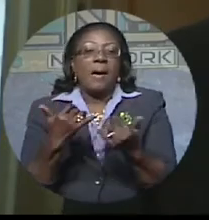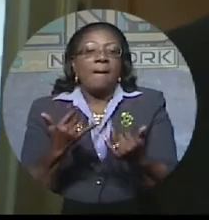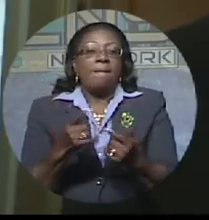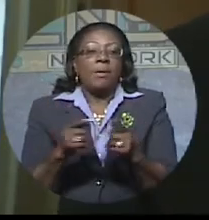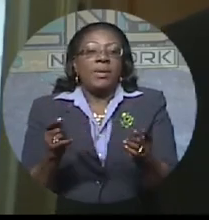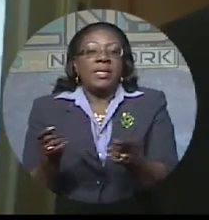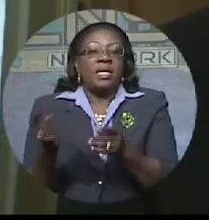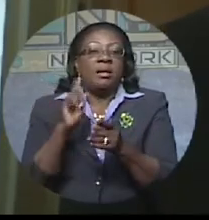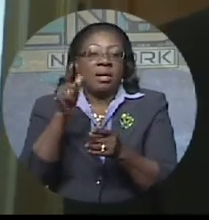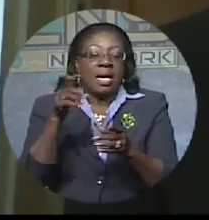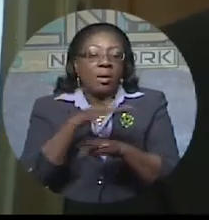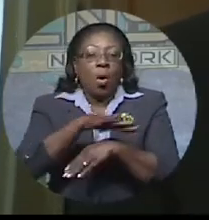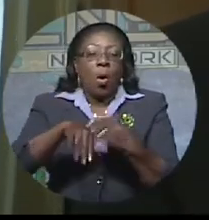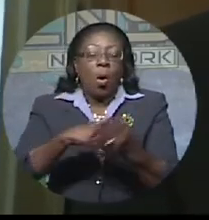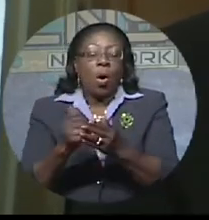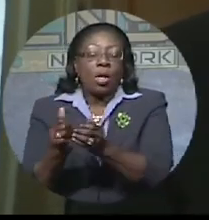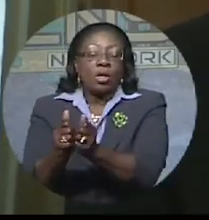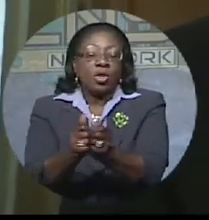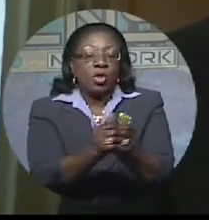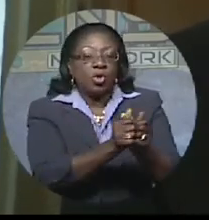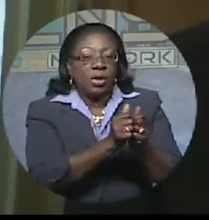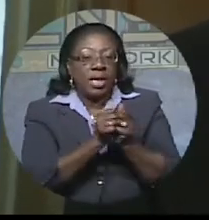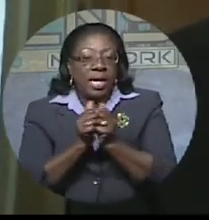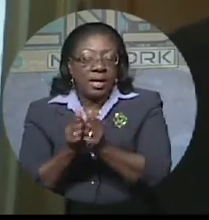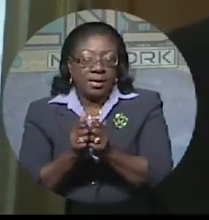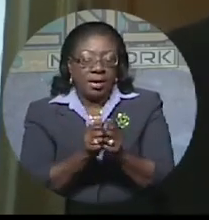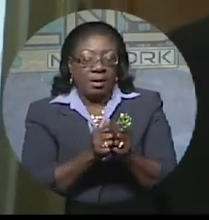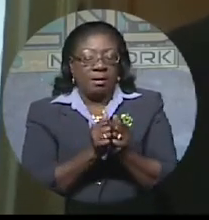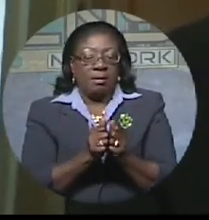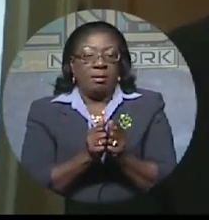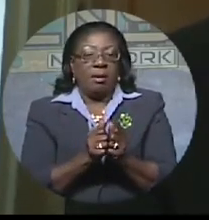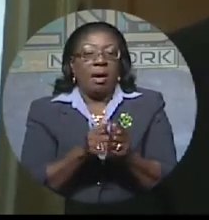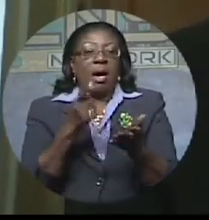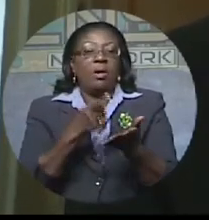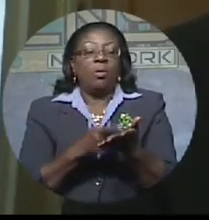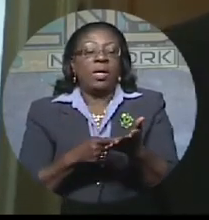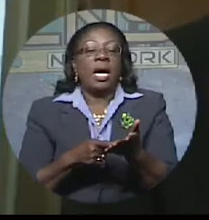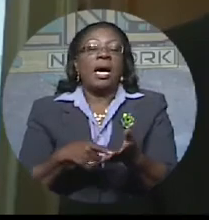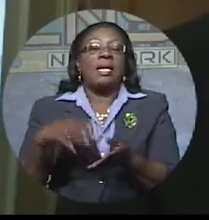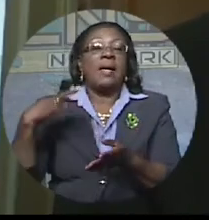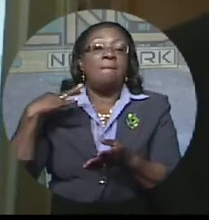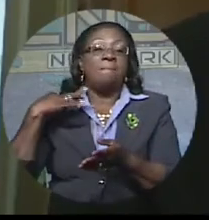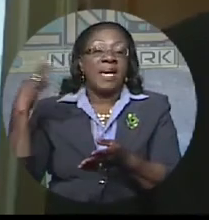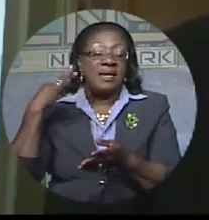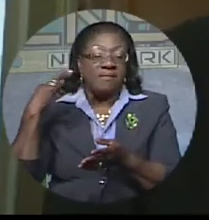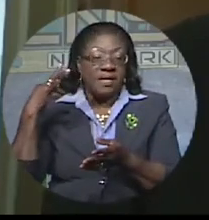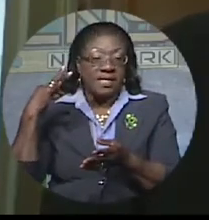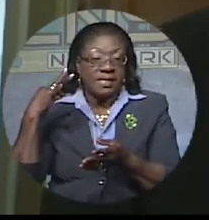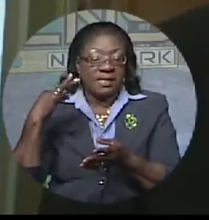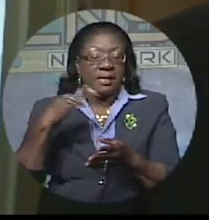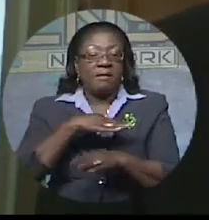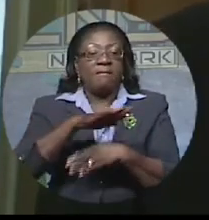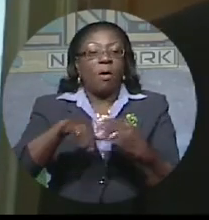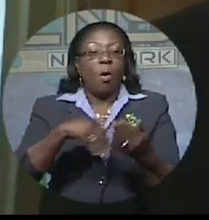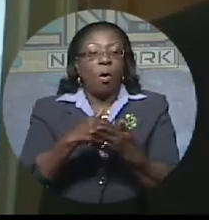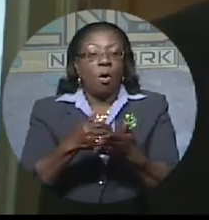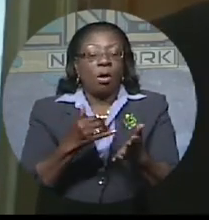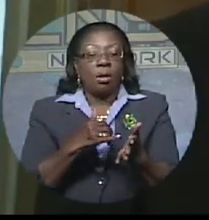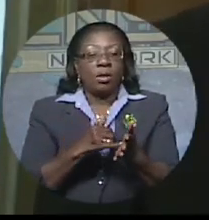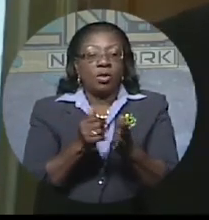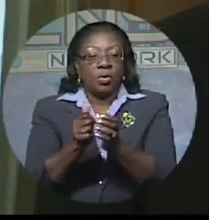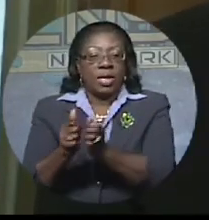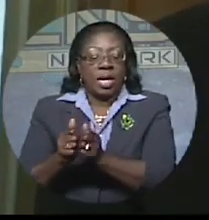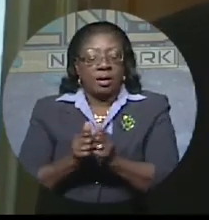We need to take this portfolio approach and start looking at what the overall benefits are. And you mentioned the word balance, and that's